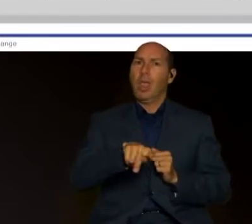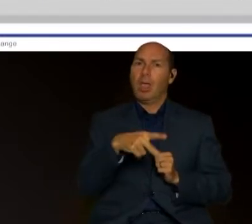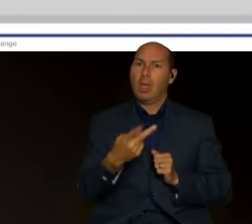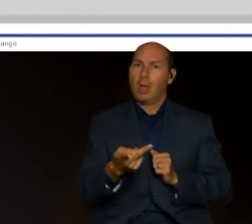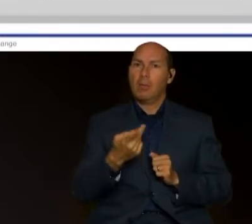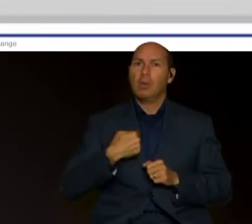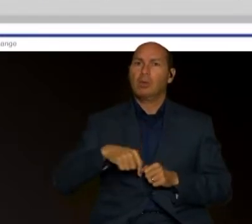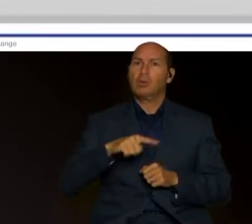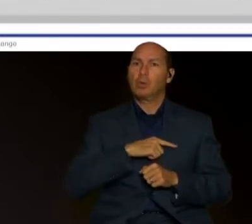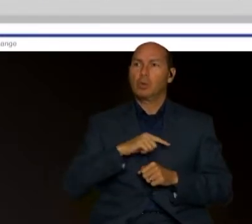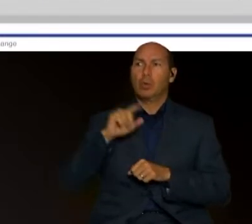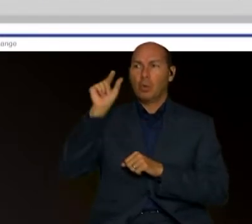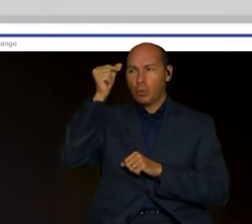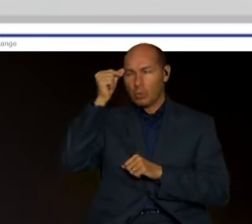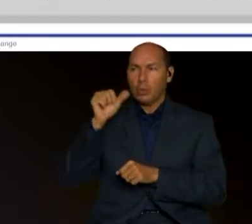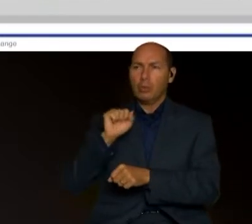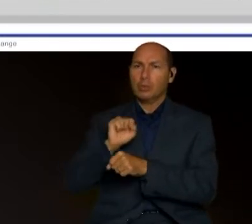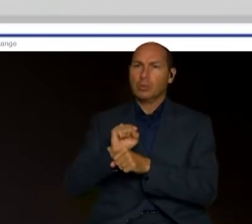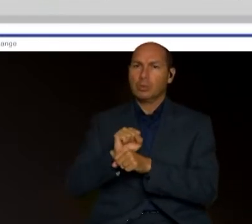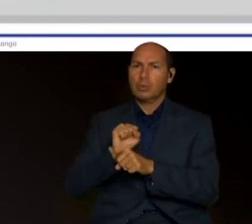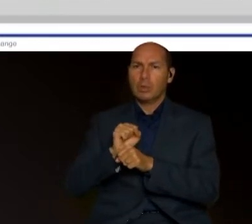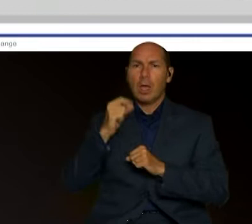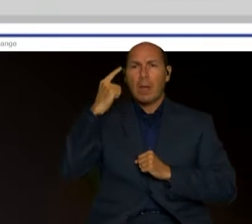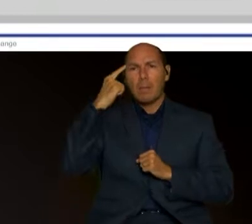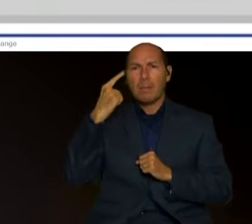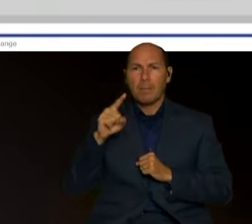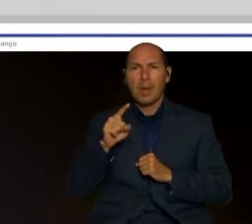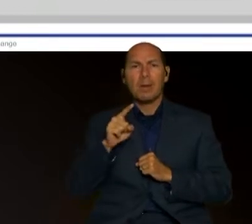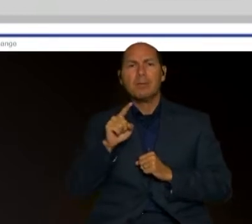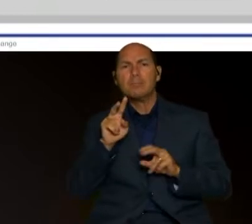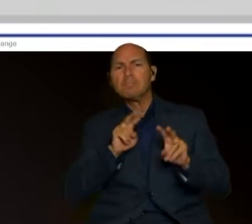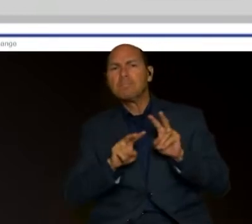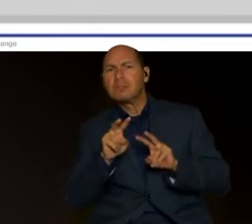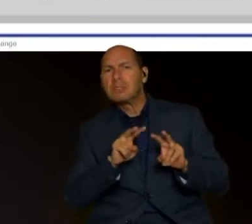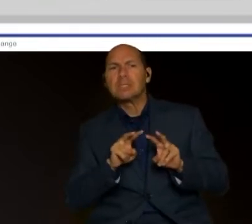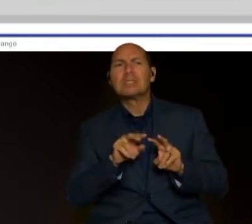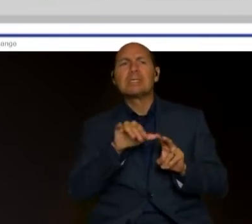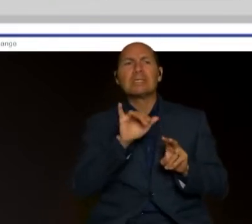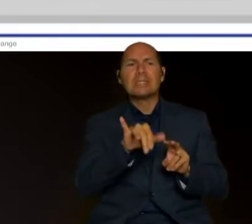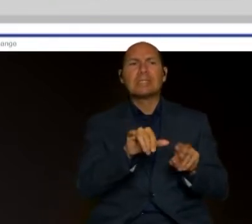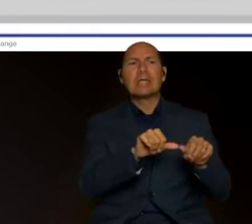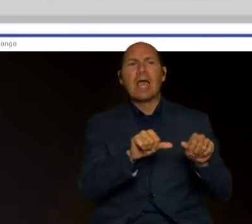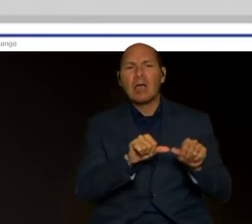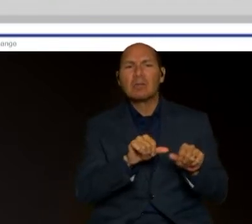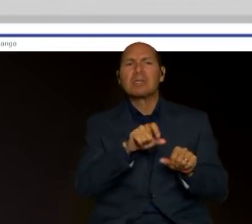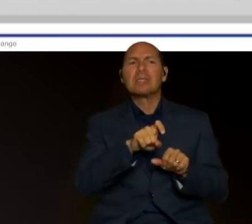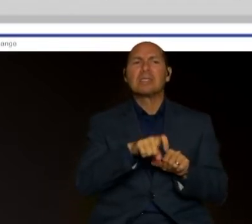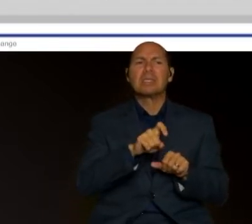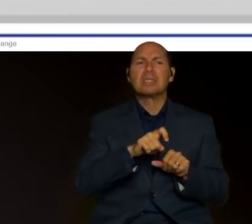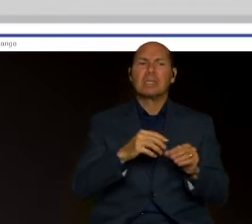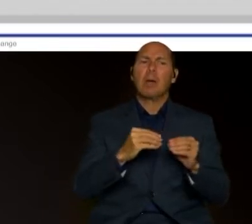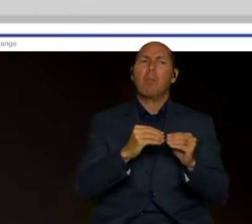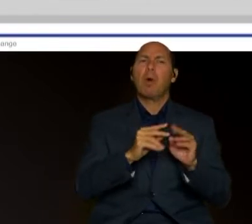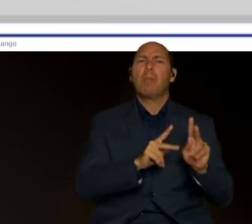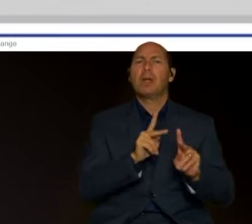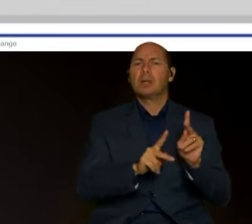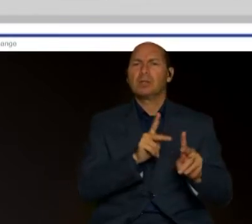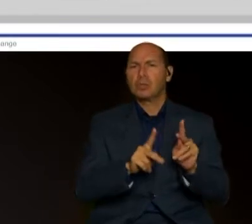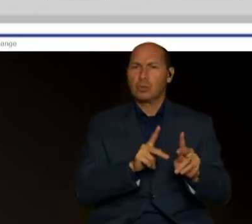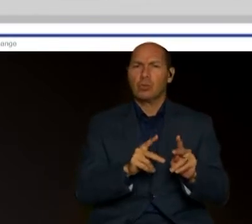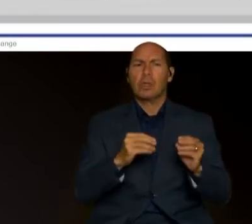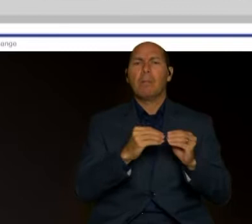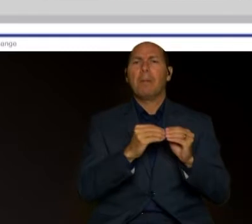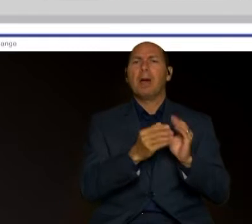the opposite. We're working with the government to identify areas that need capital, human capital, and need